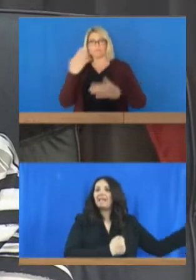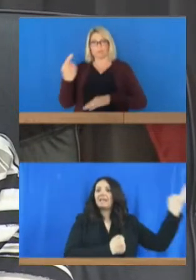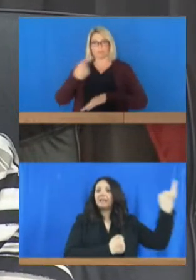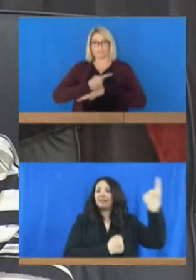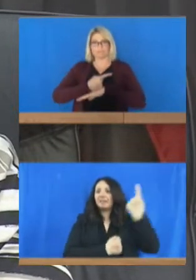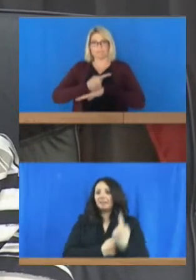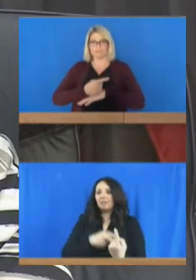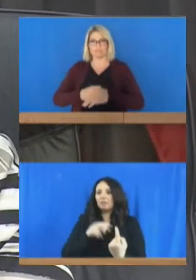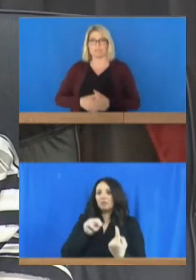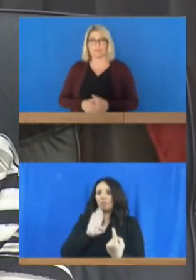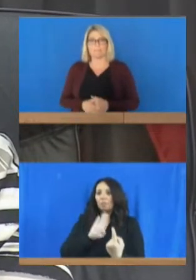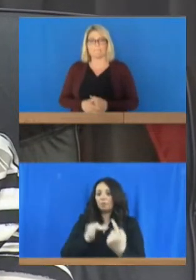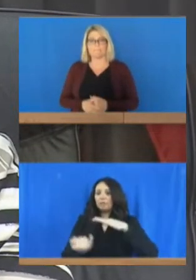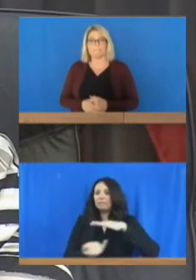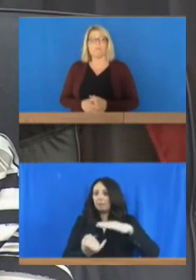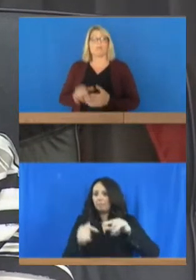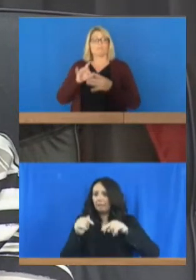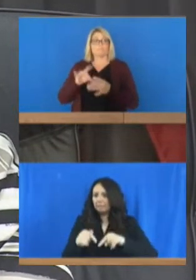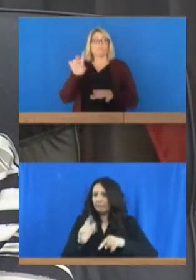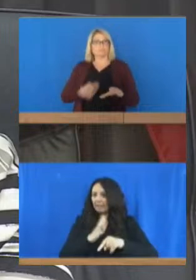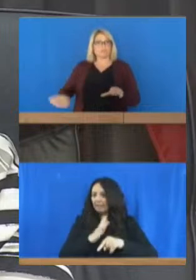at the moment.